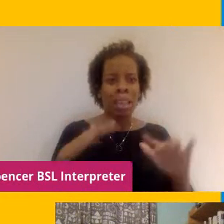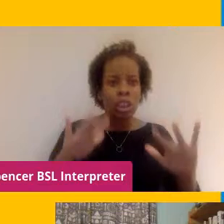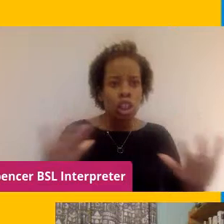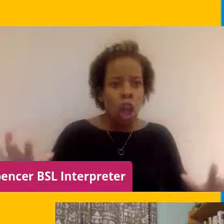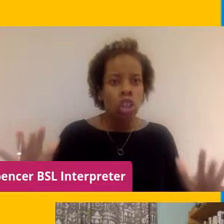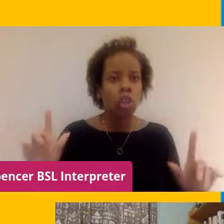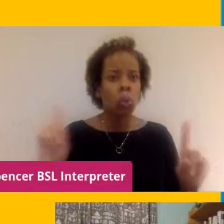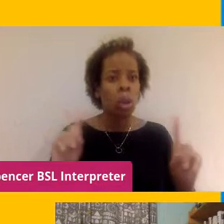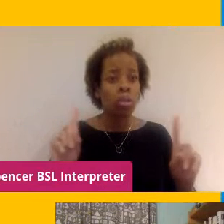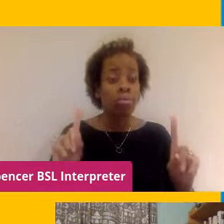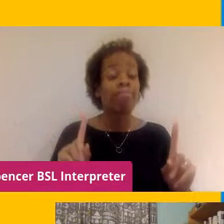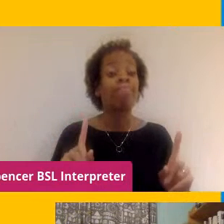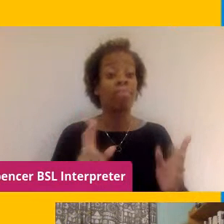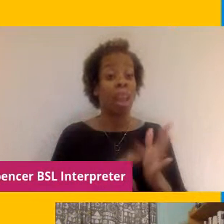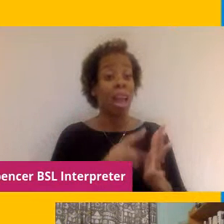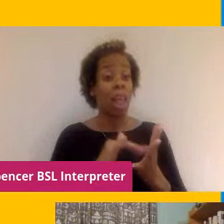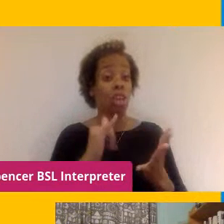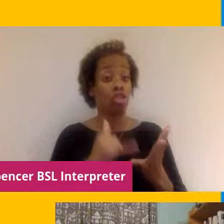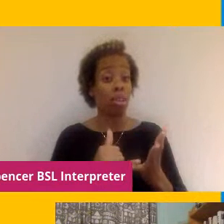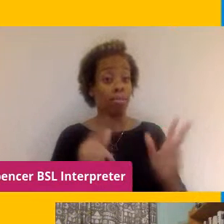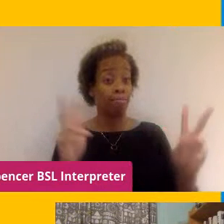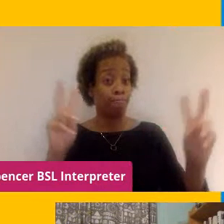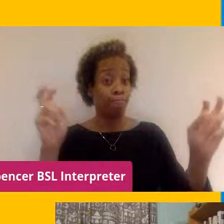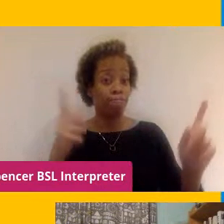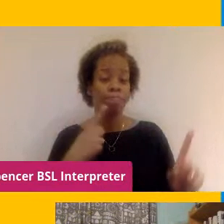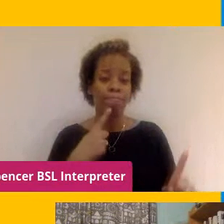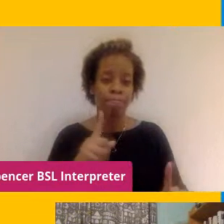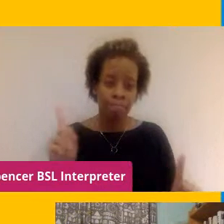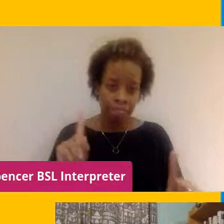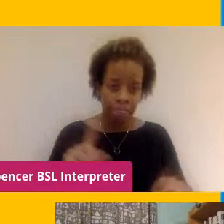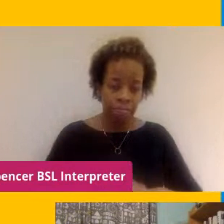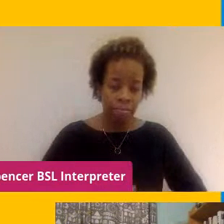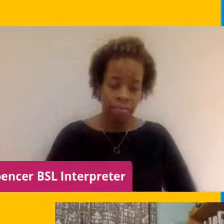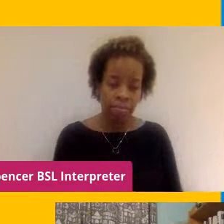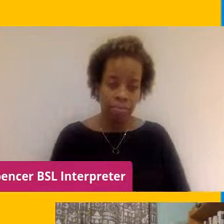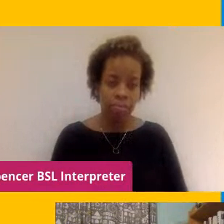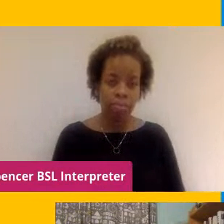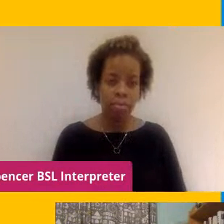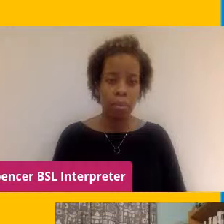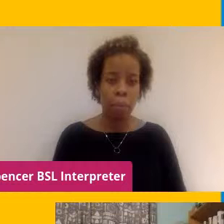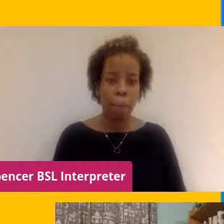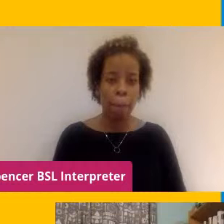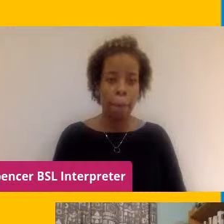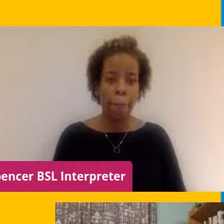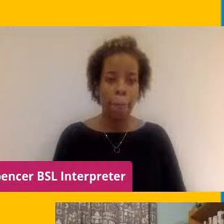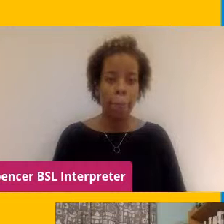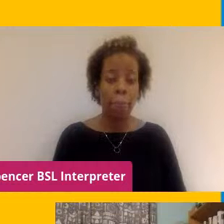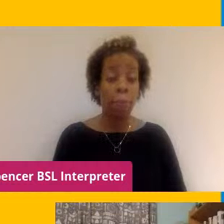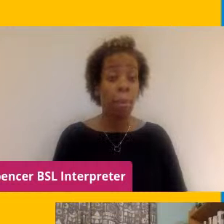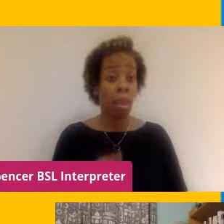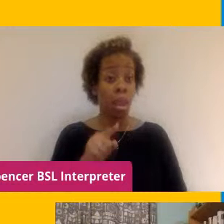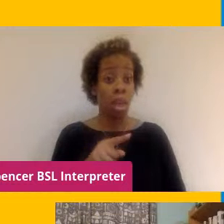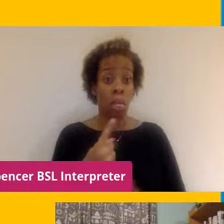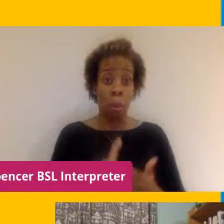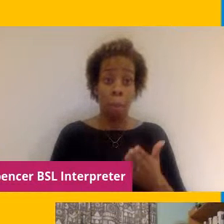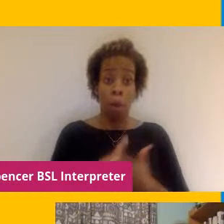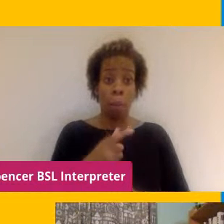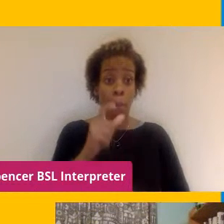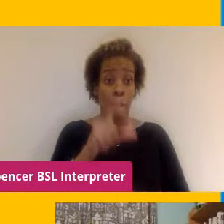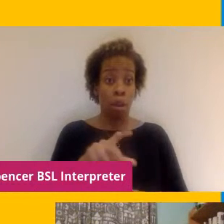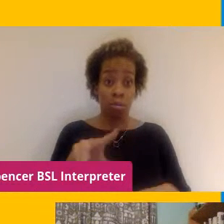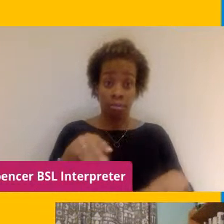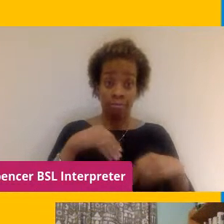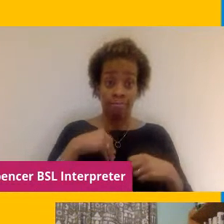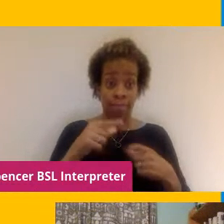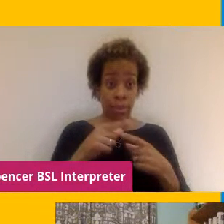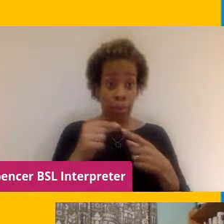so the NHS actually says that from the moment the person contracted their symptoms,